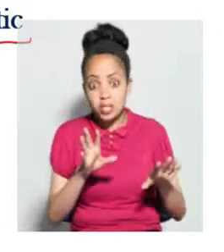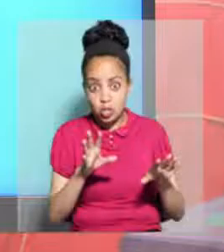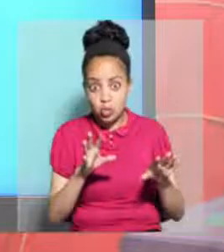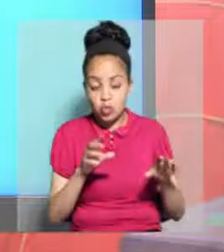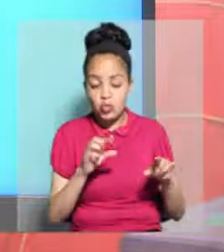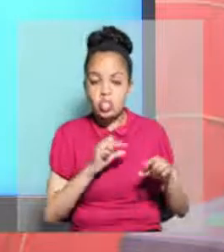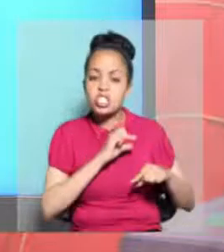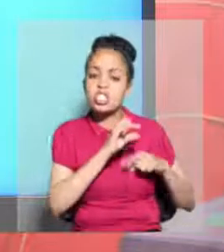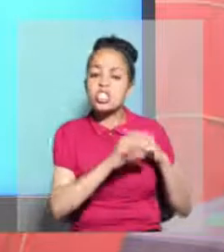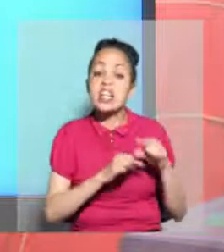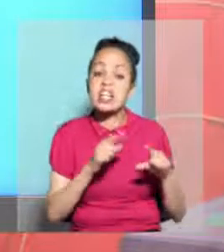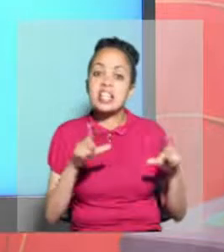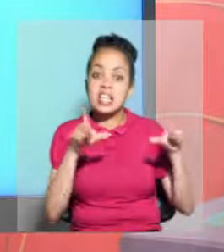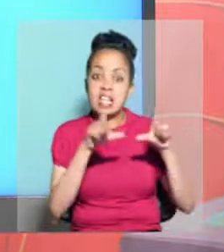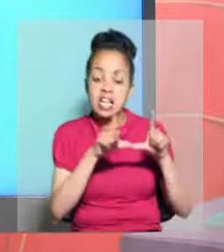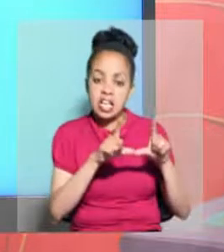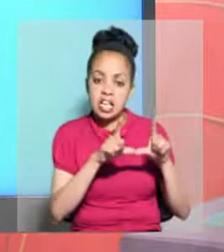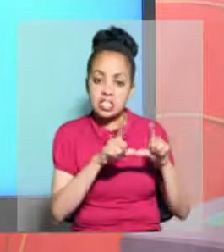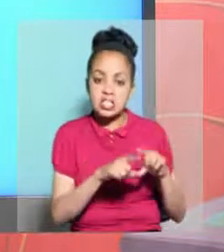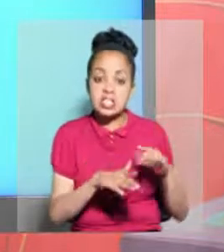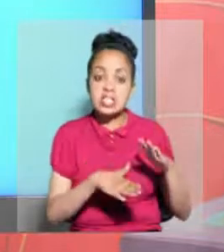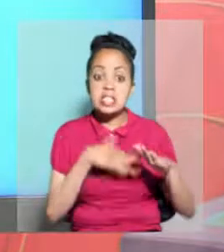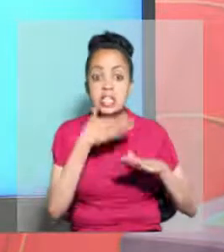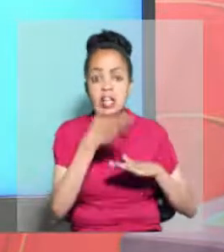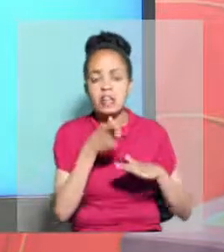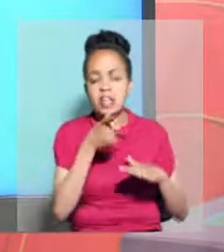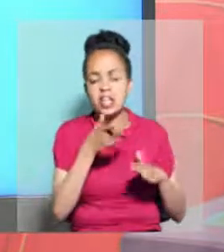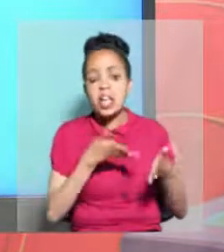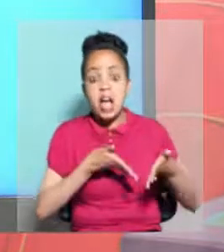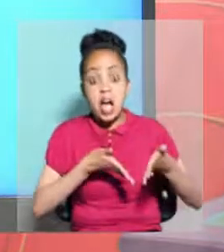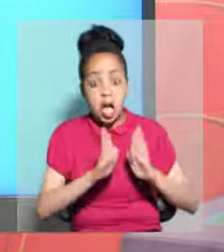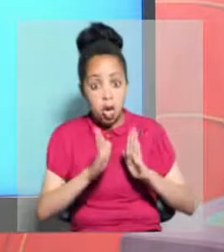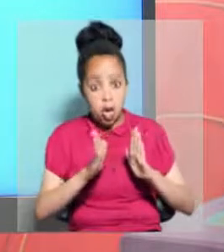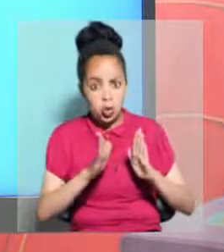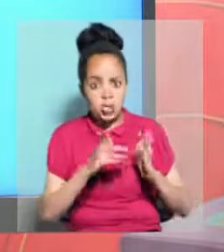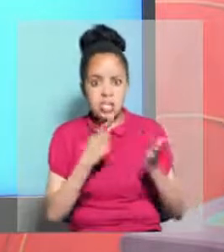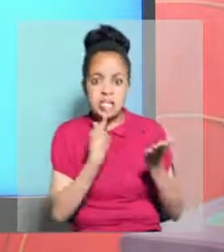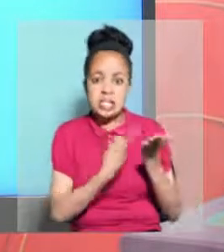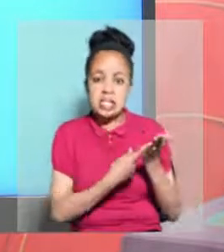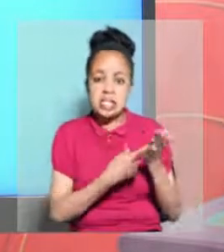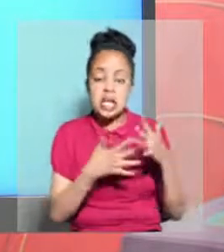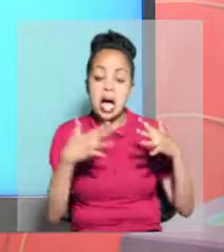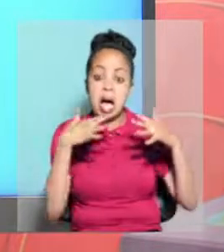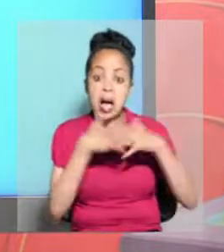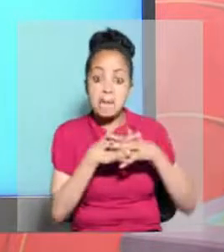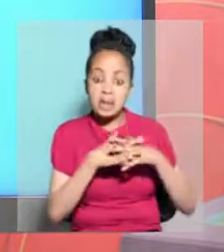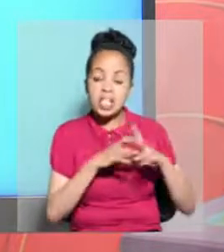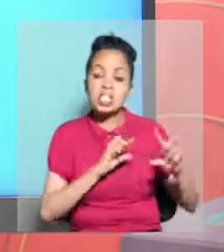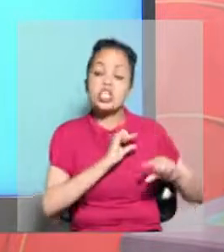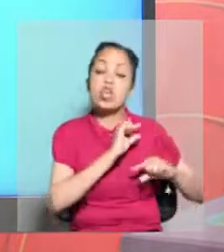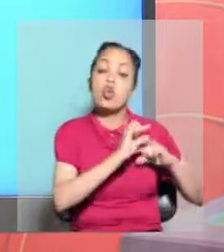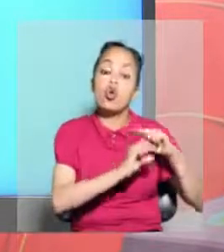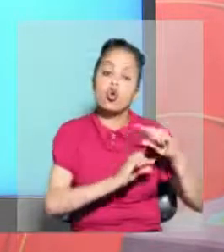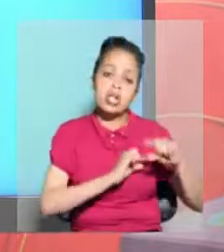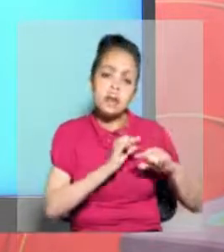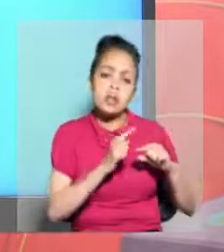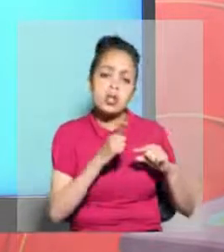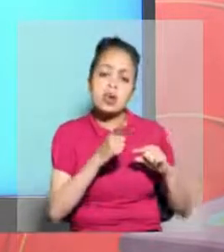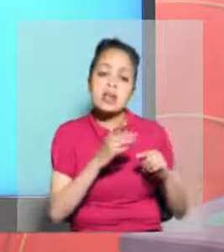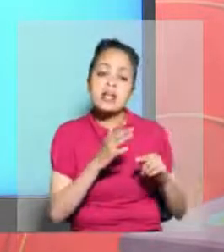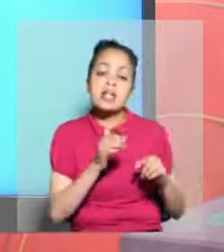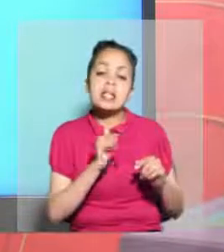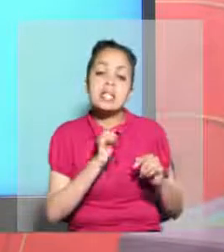linkage. Good. Then he allowed this hybrid genotype to